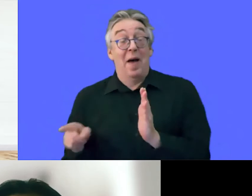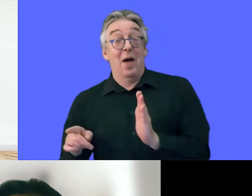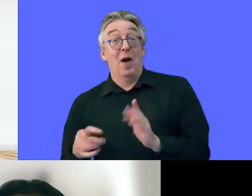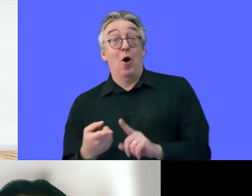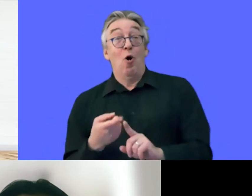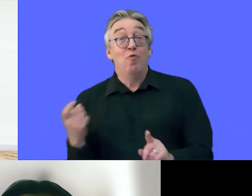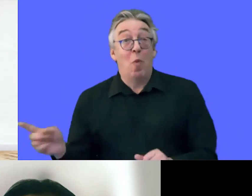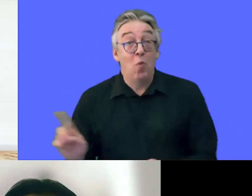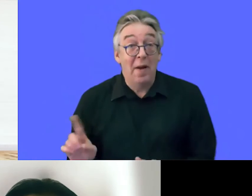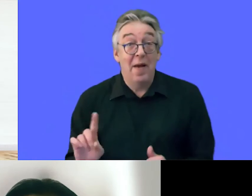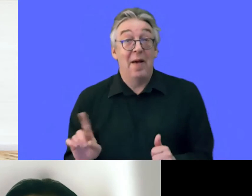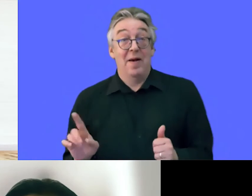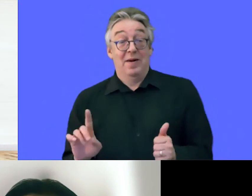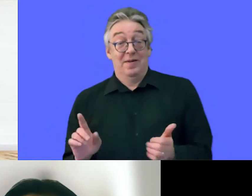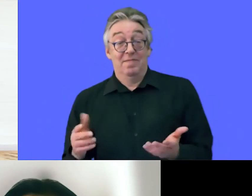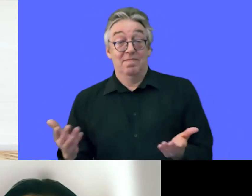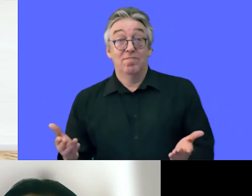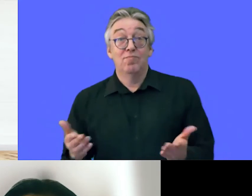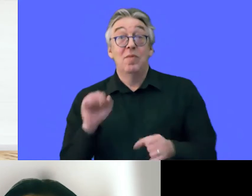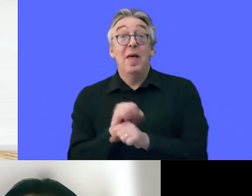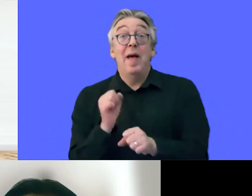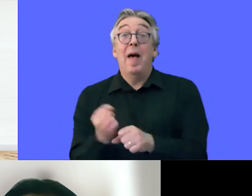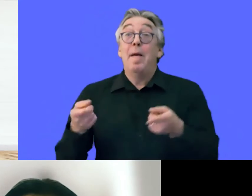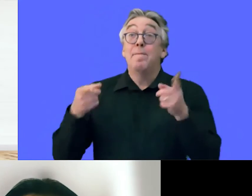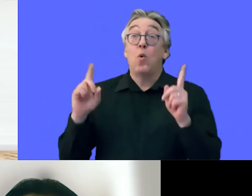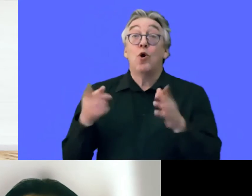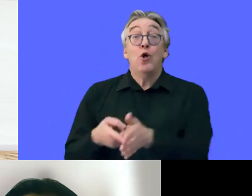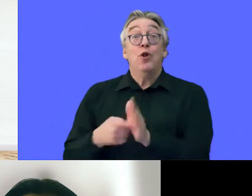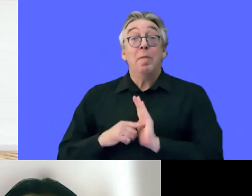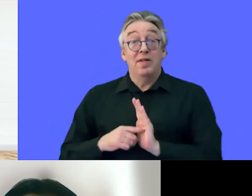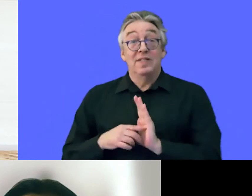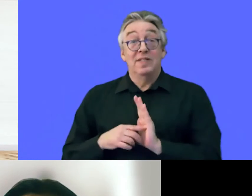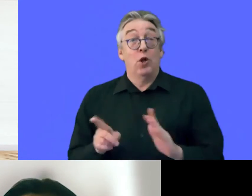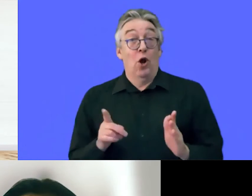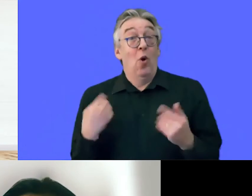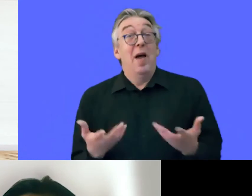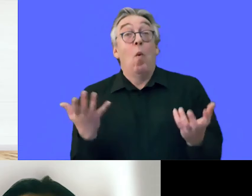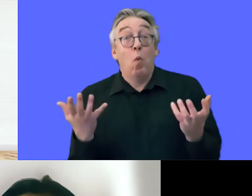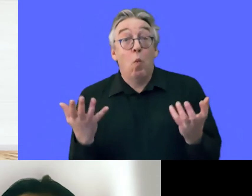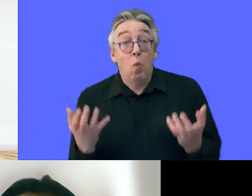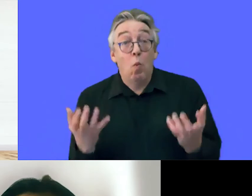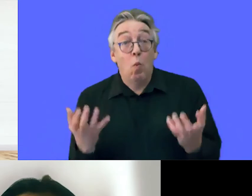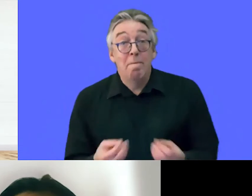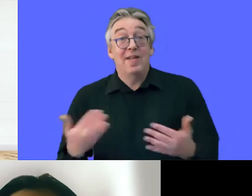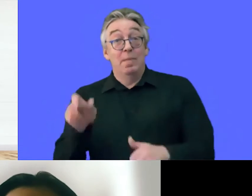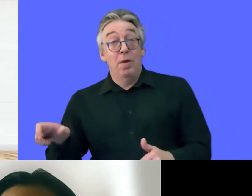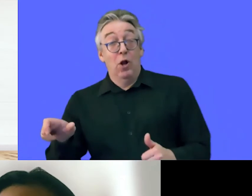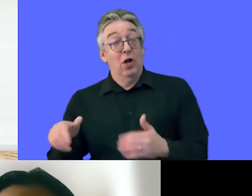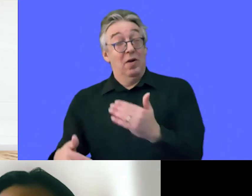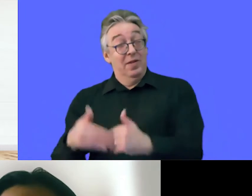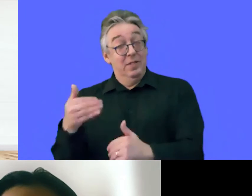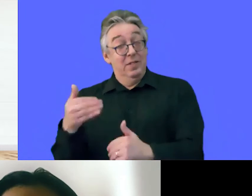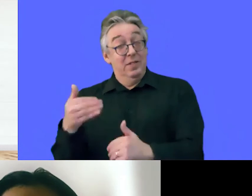from, and then demands from the employers. But there are demands for the skills development from the students with